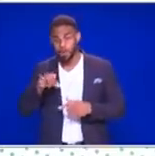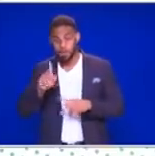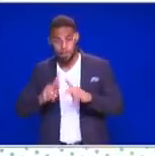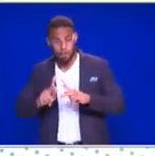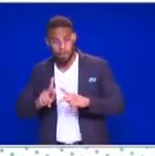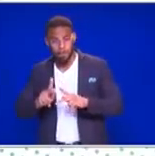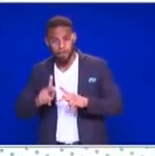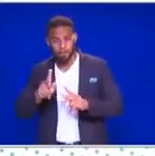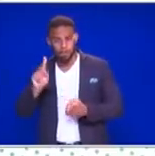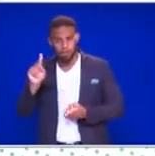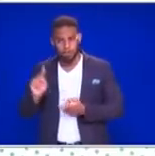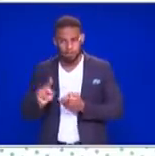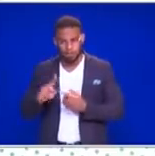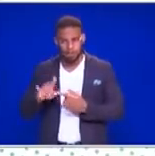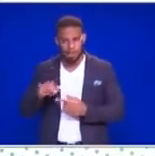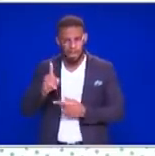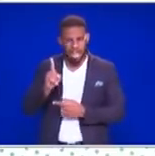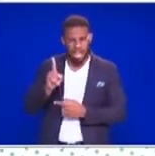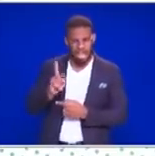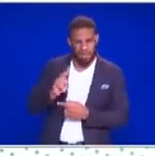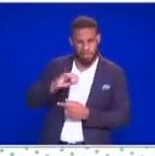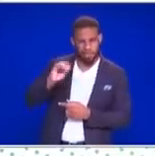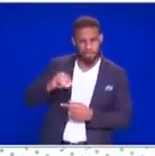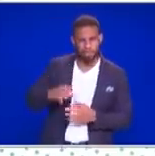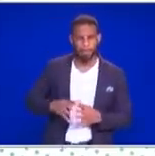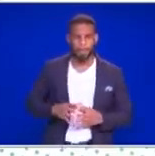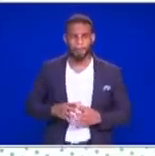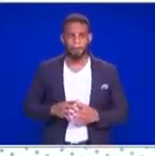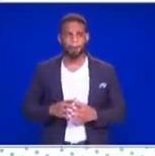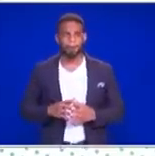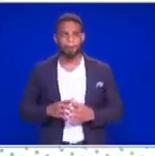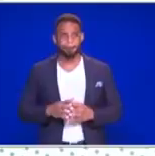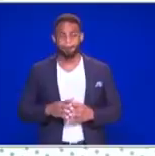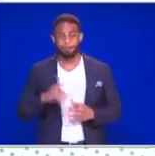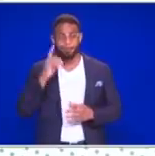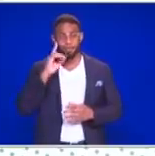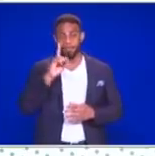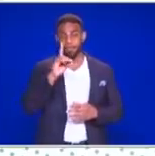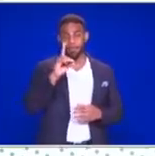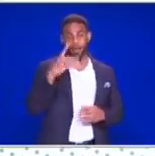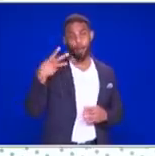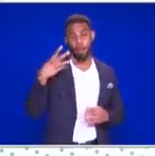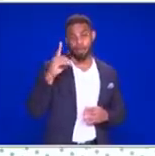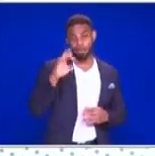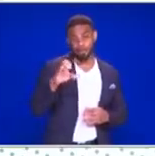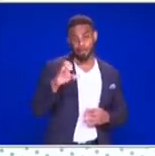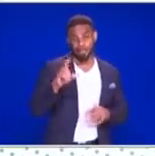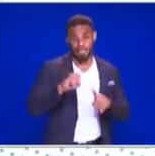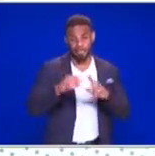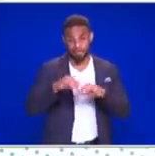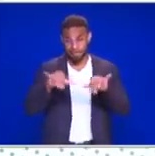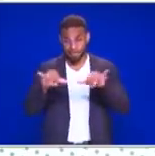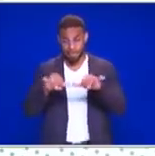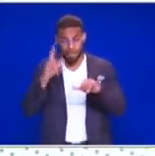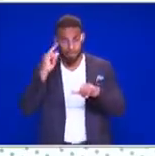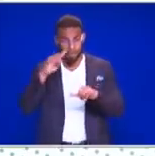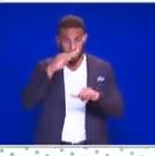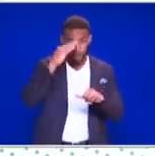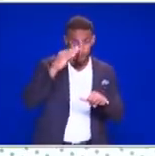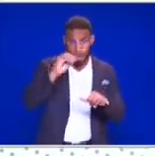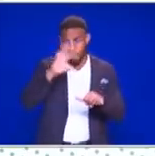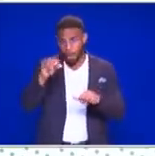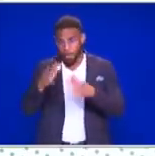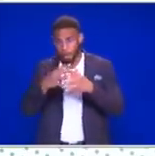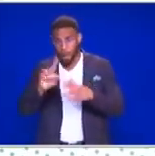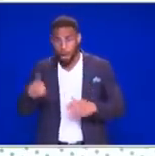population shrank to about 0.5%. For the District of Columbia, the difference in the size of the Black or African